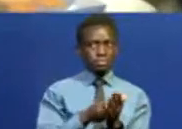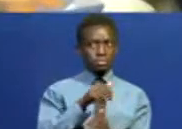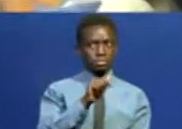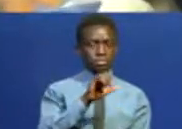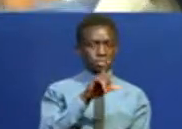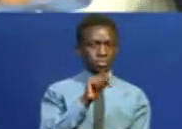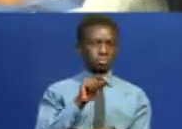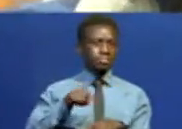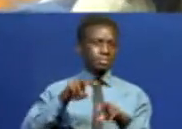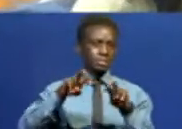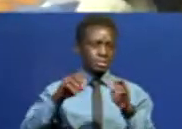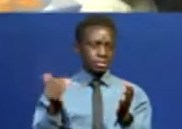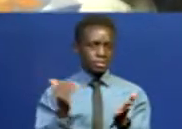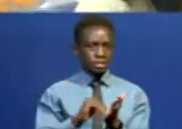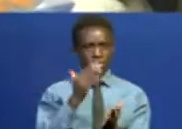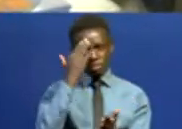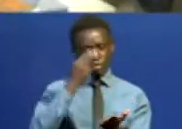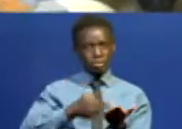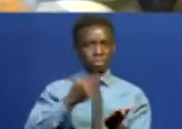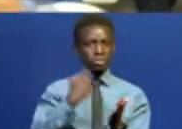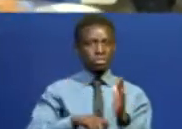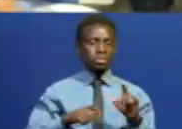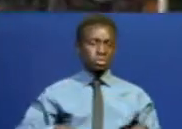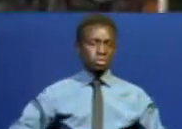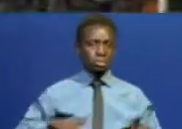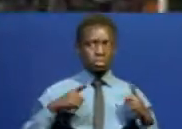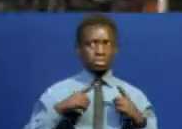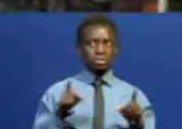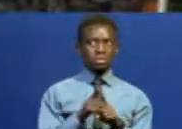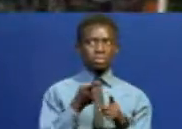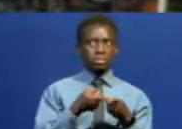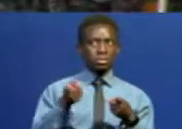of living and the increased taxation by the government.